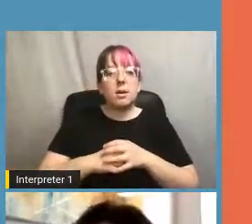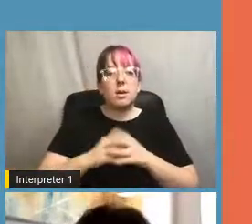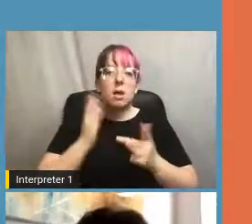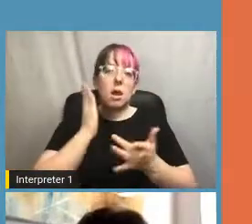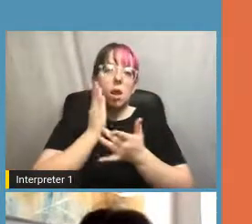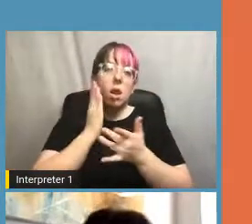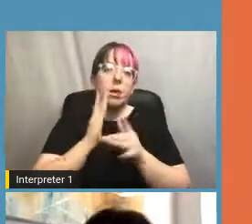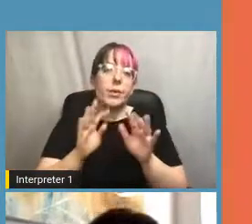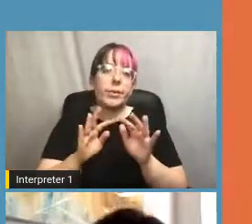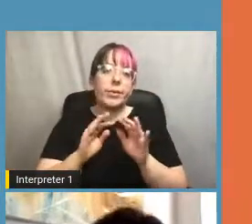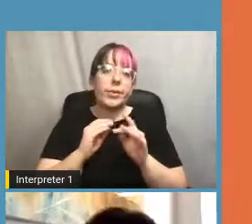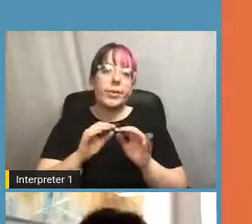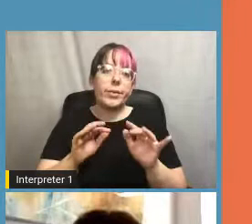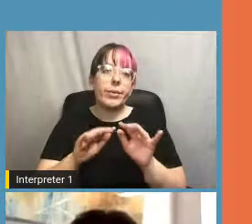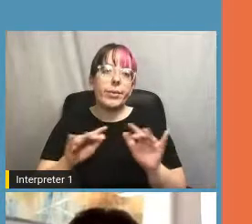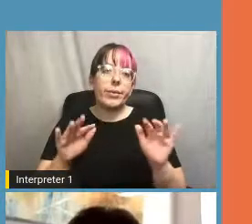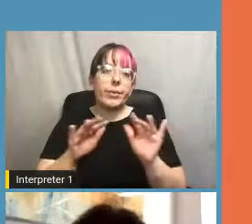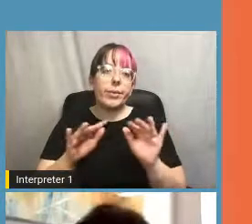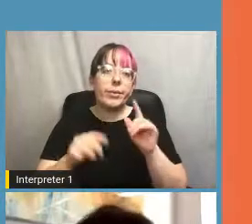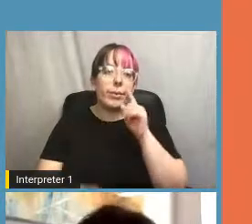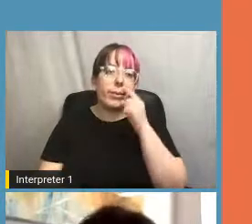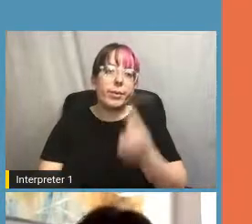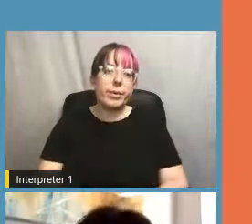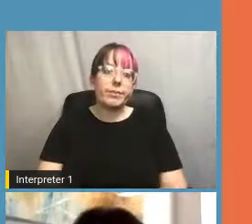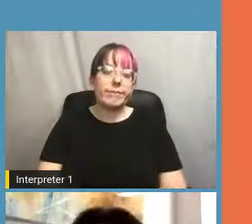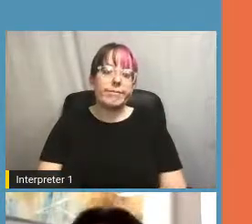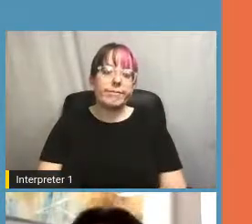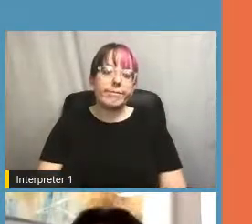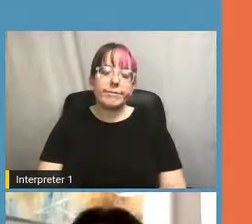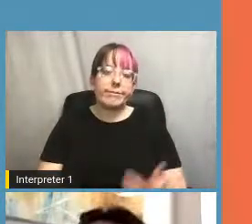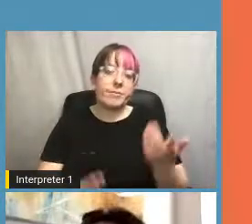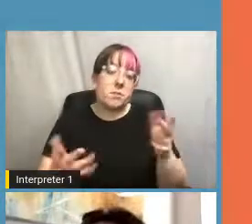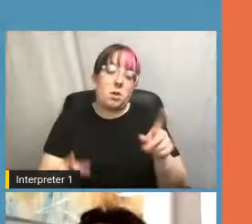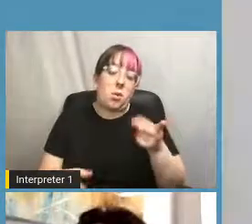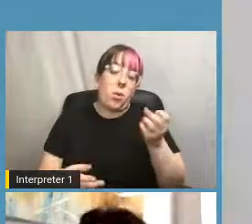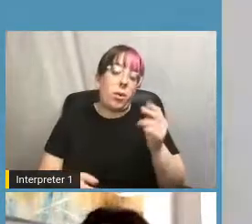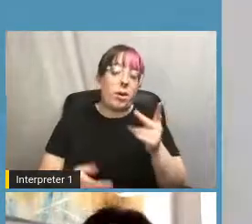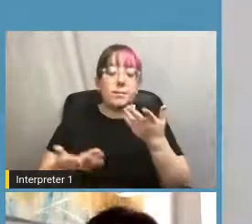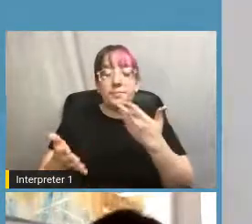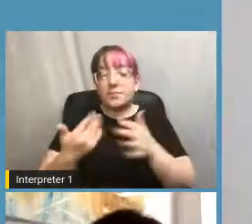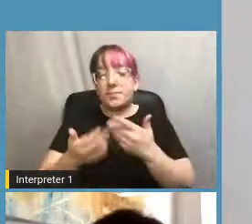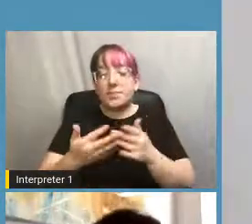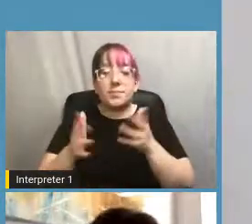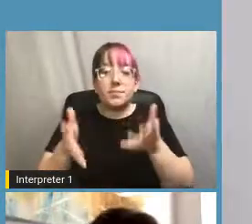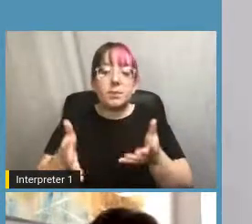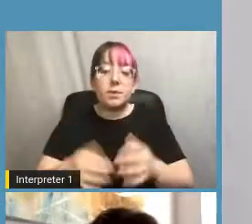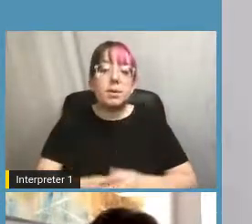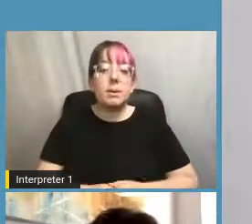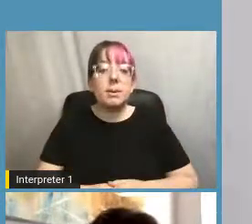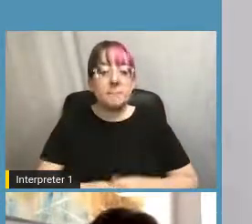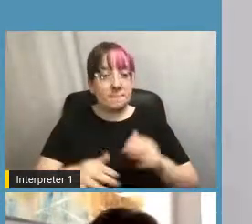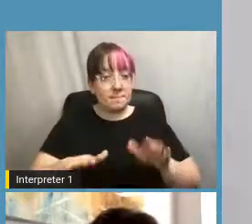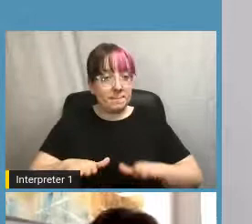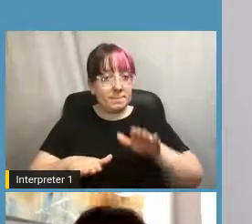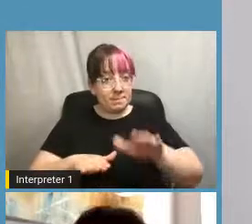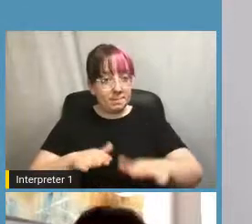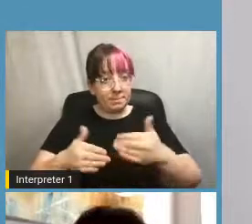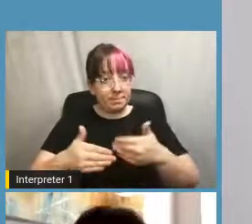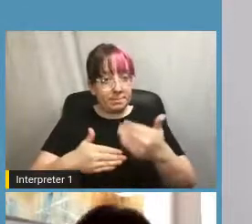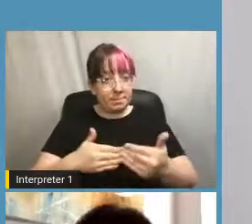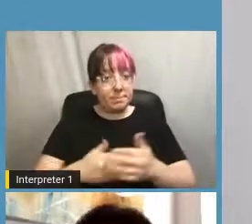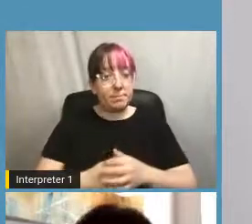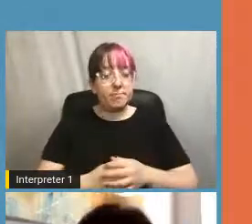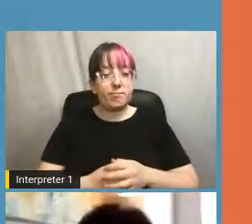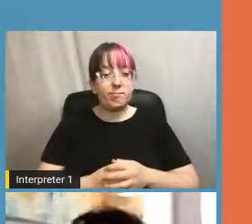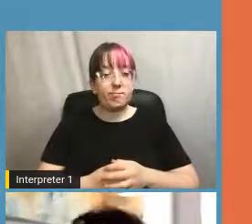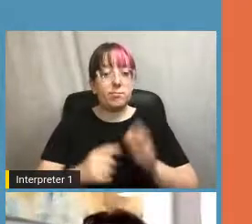static thing, or the exhibition just be what it is, okay? And then, for example, for